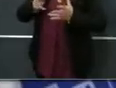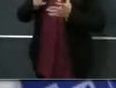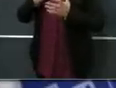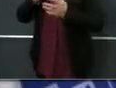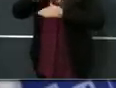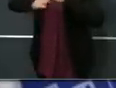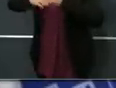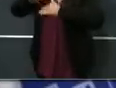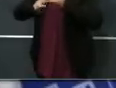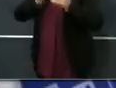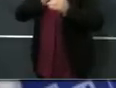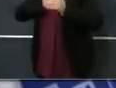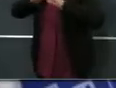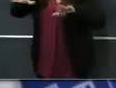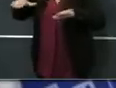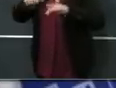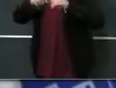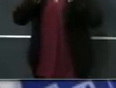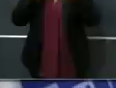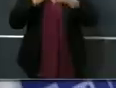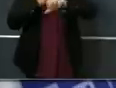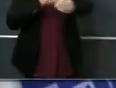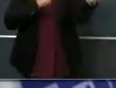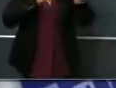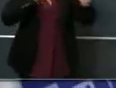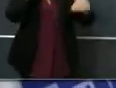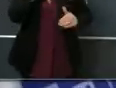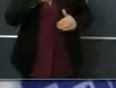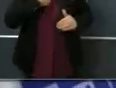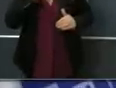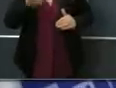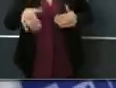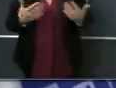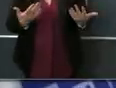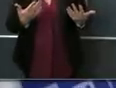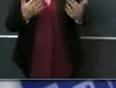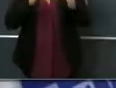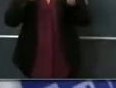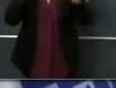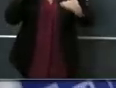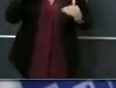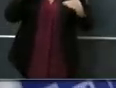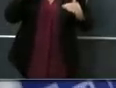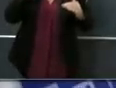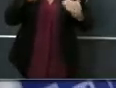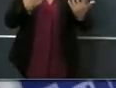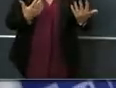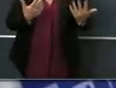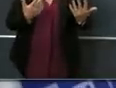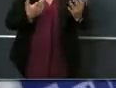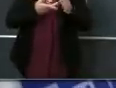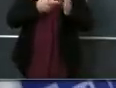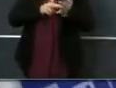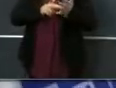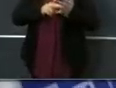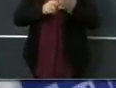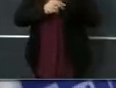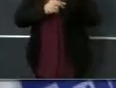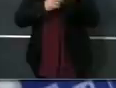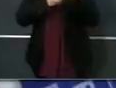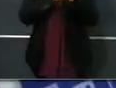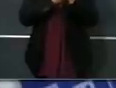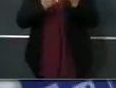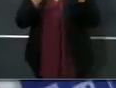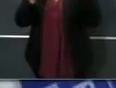too many California kids, this is simply not the case. In fact, 1 in 5 lack connectivity or an appropriate device